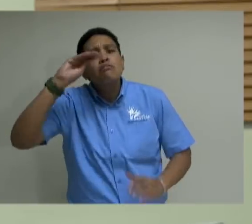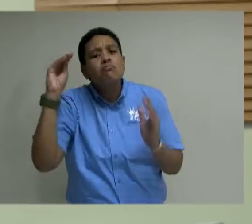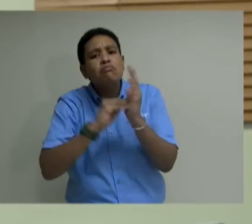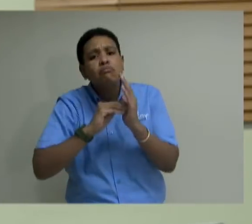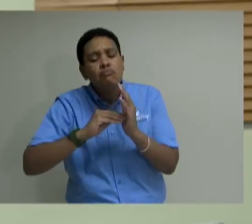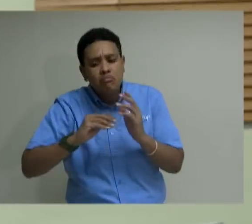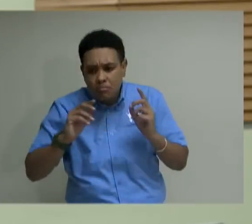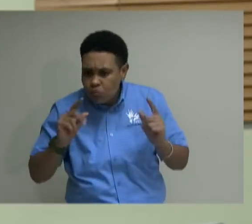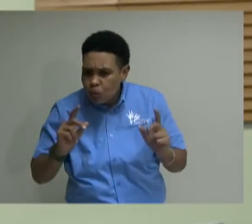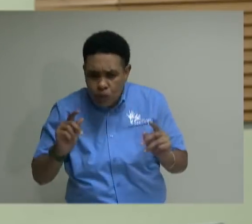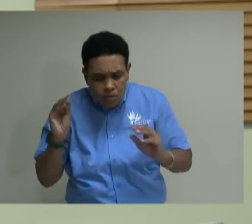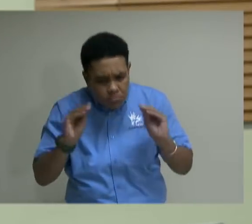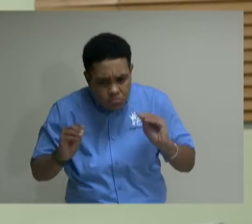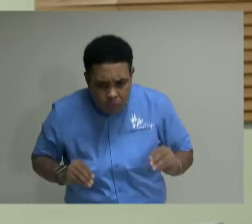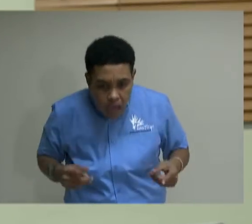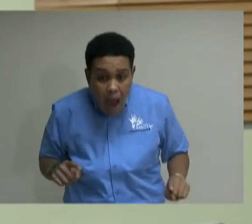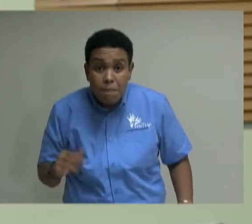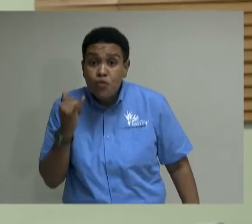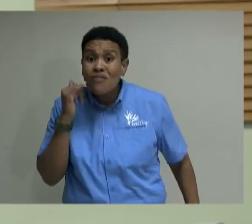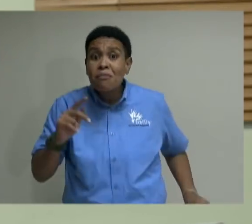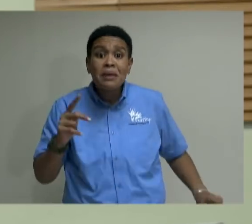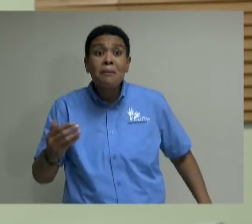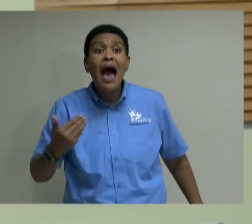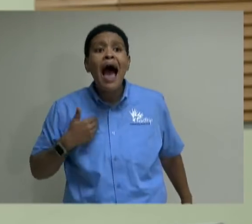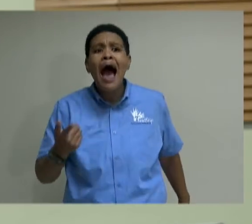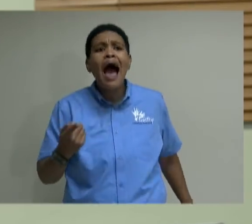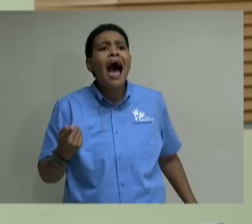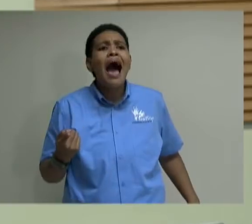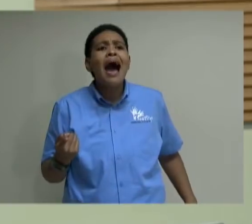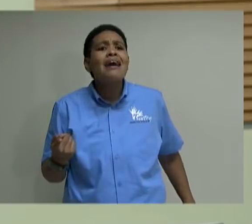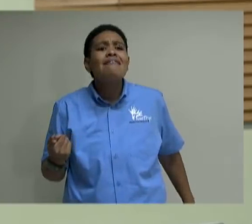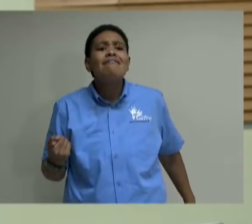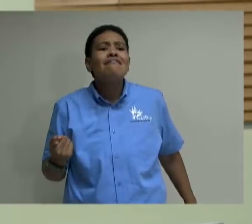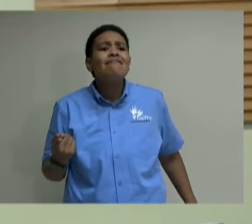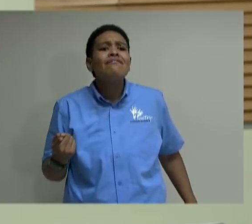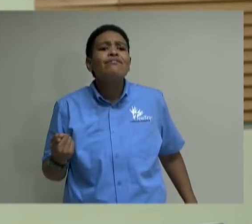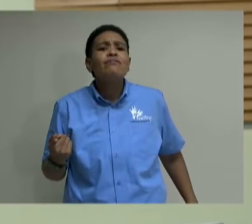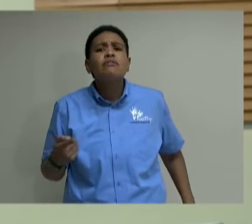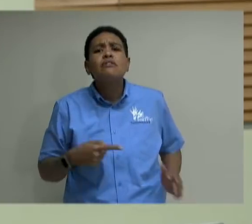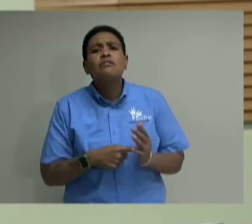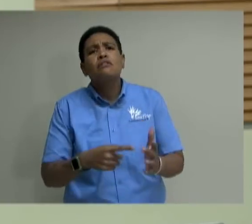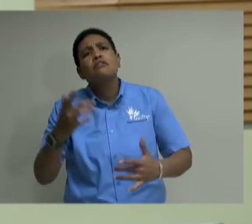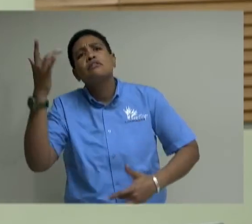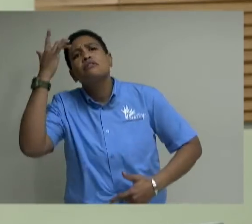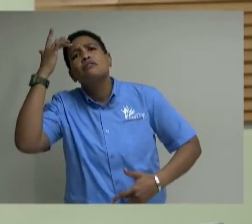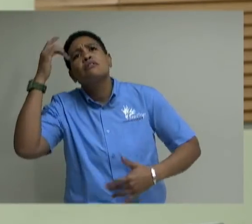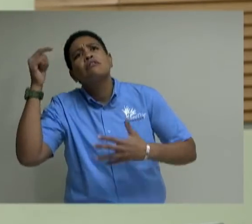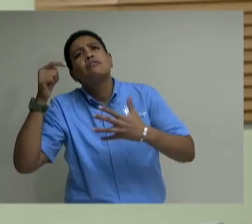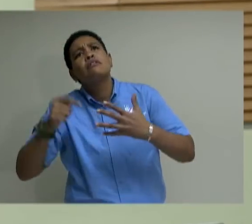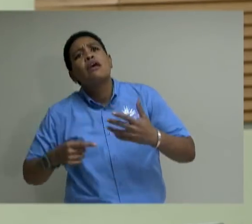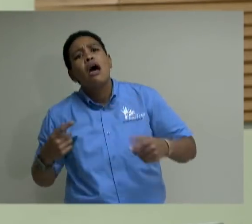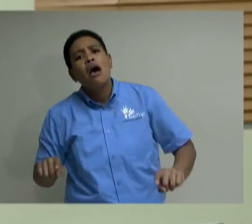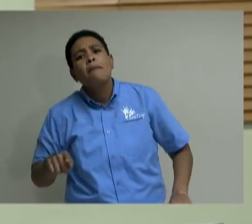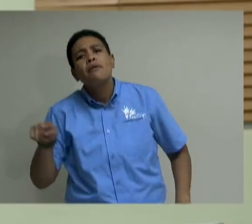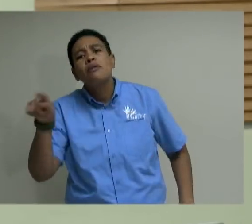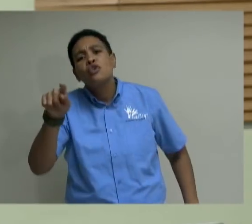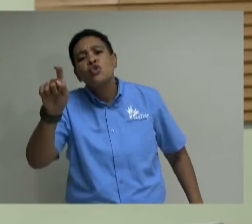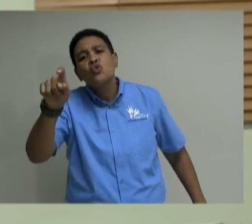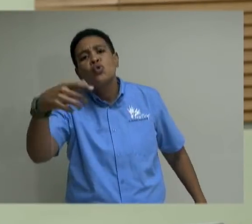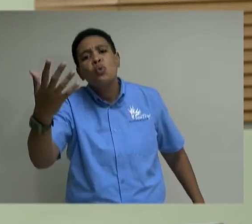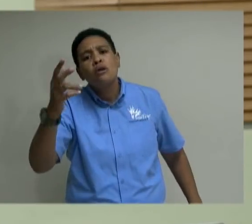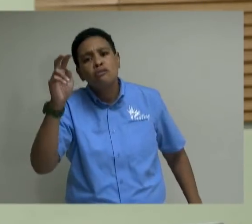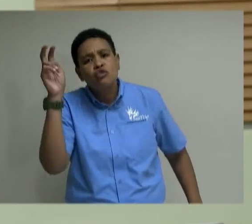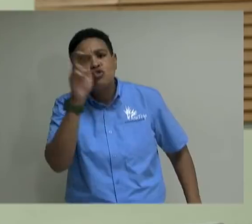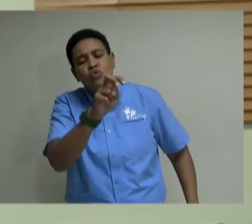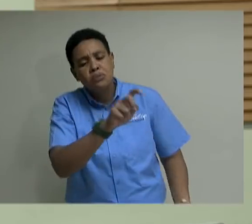right away. So if persons are having signs or symptoms, then they should visit